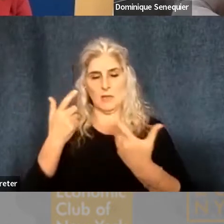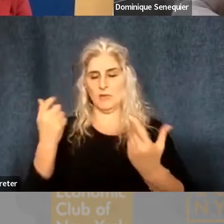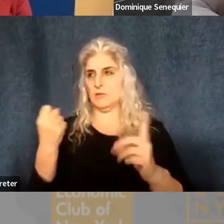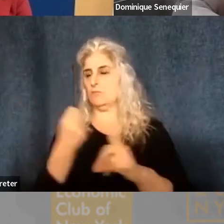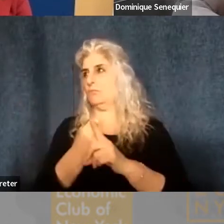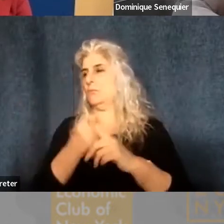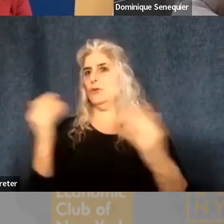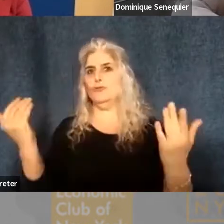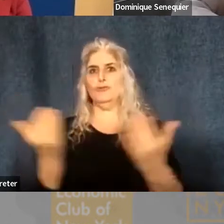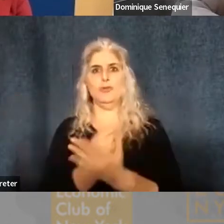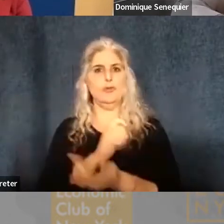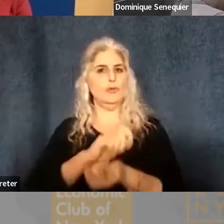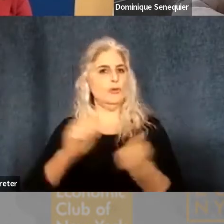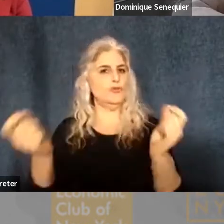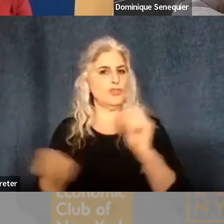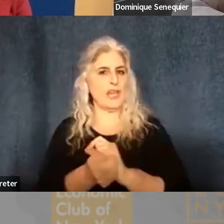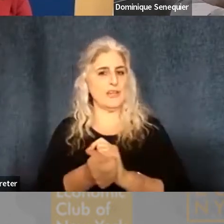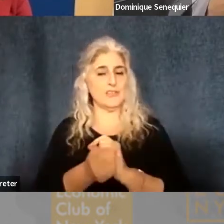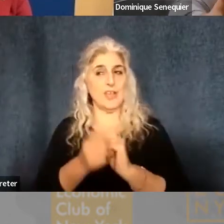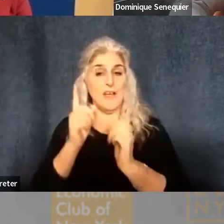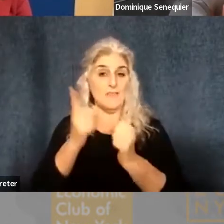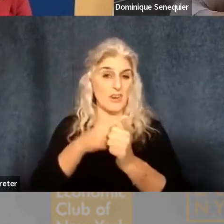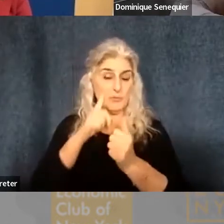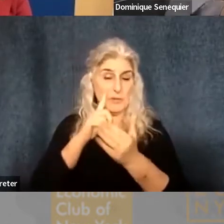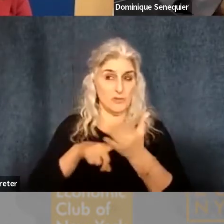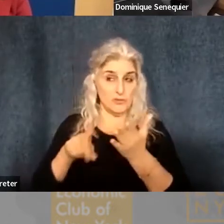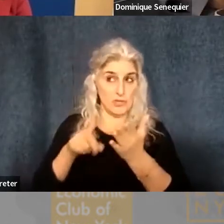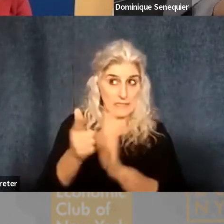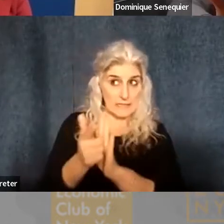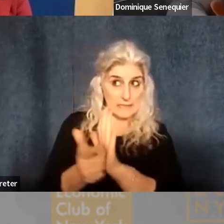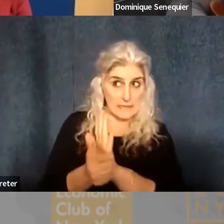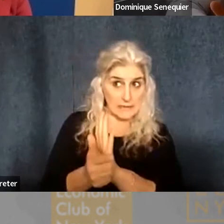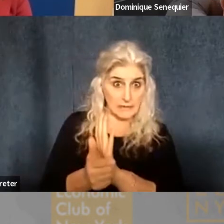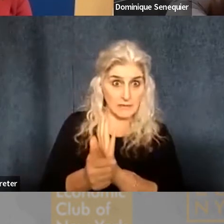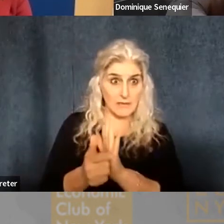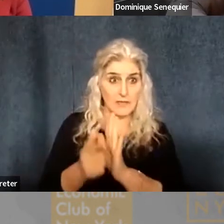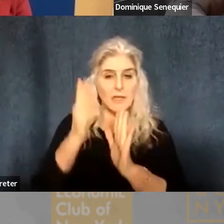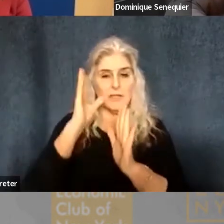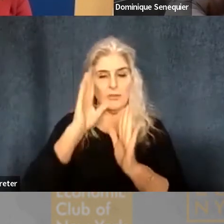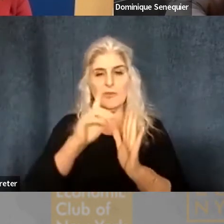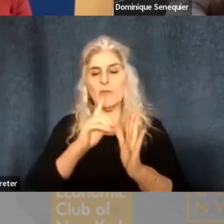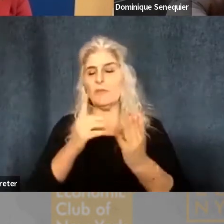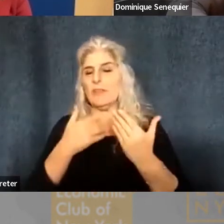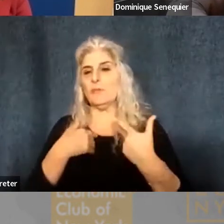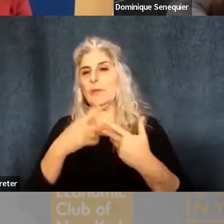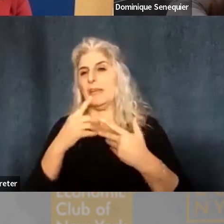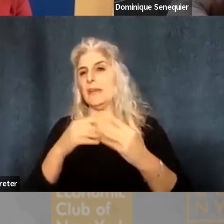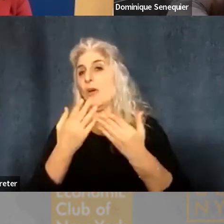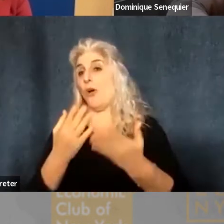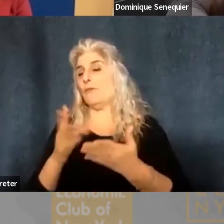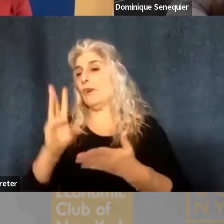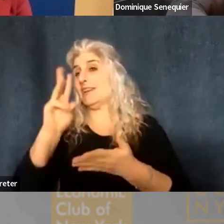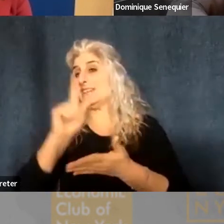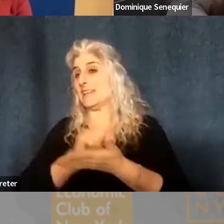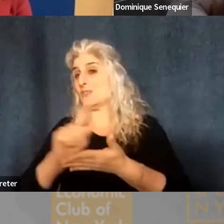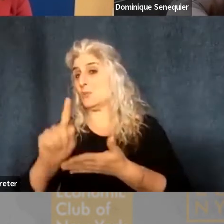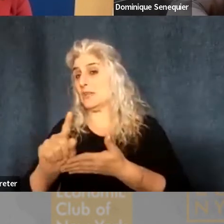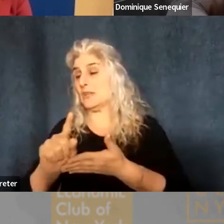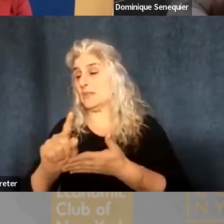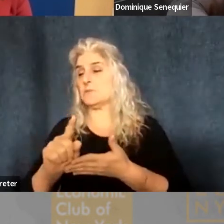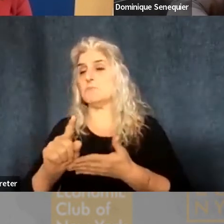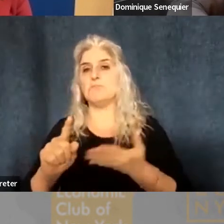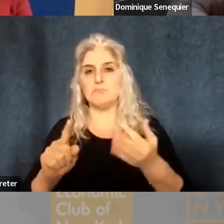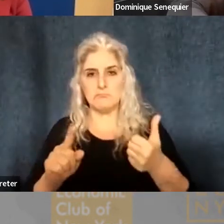to see whether it was legal or not to impose or to encourage, let's say, 6 weeks. I think this is